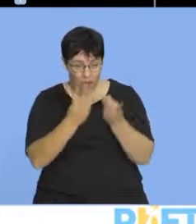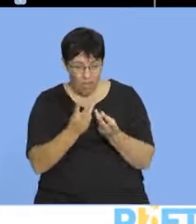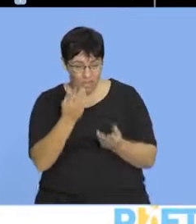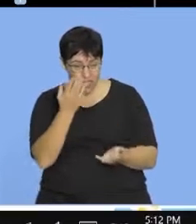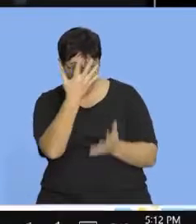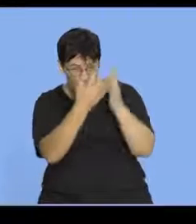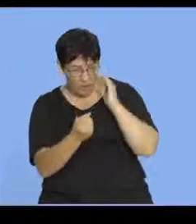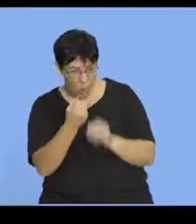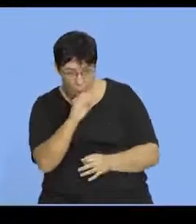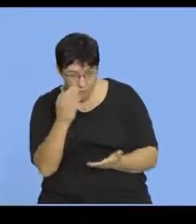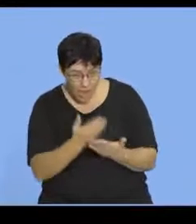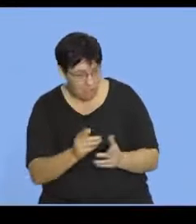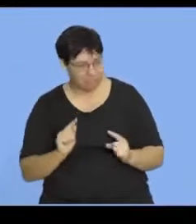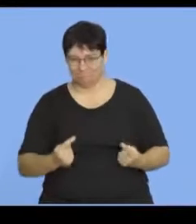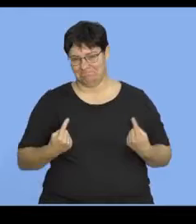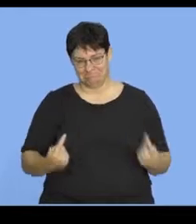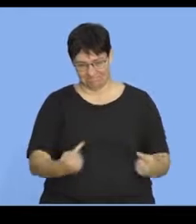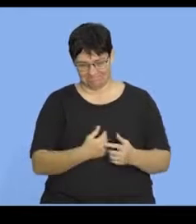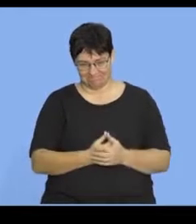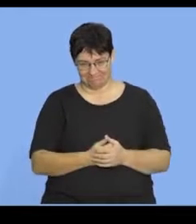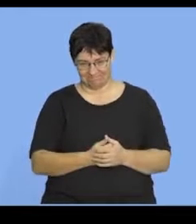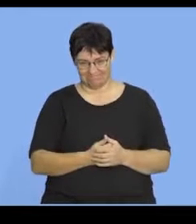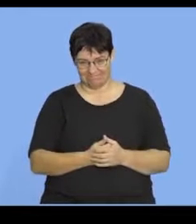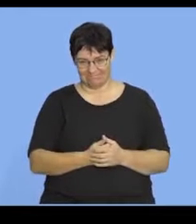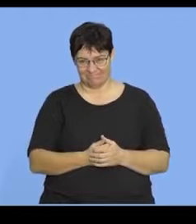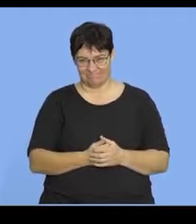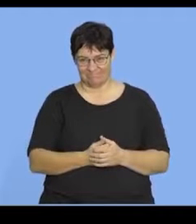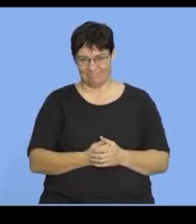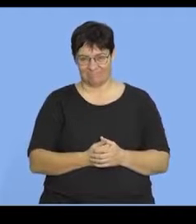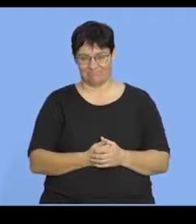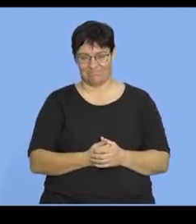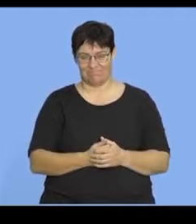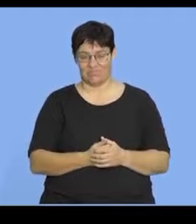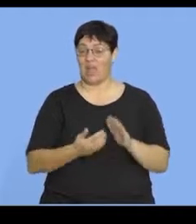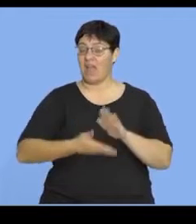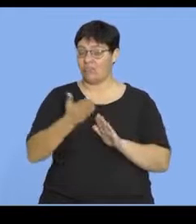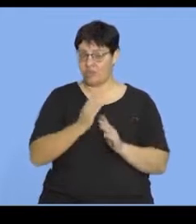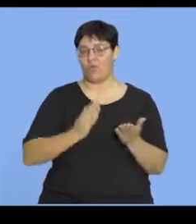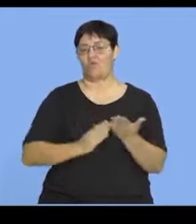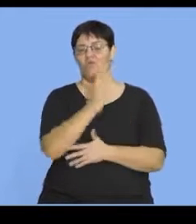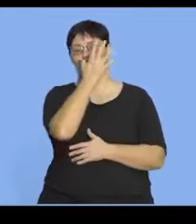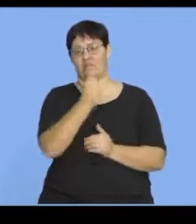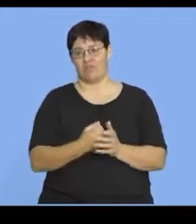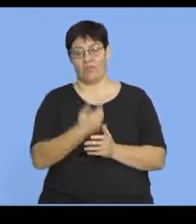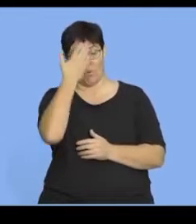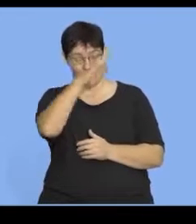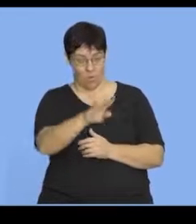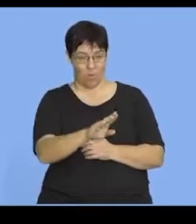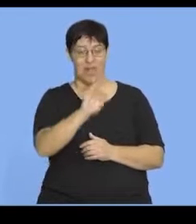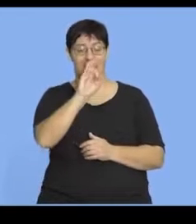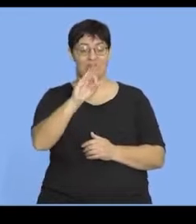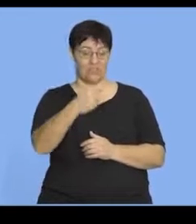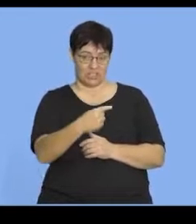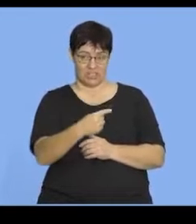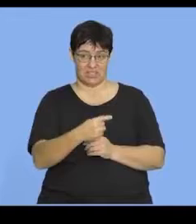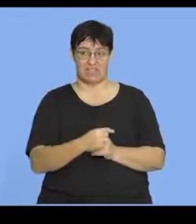gravity. So, quickly, acceleration due to gravity. We know